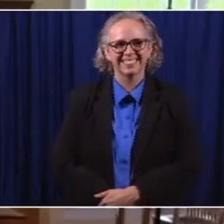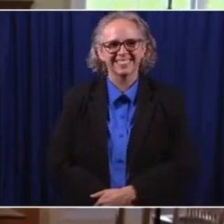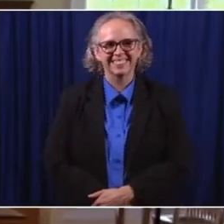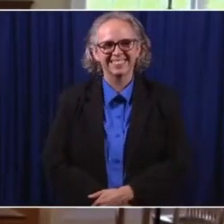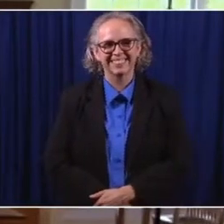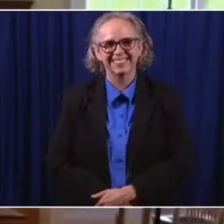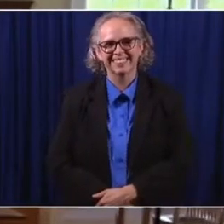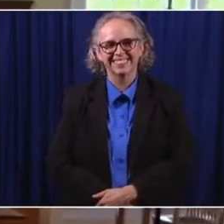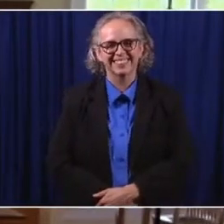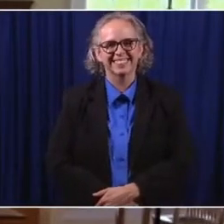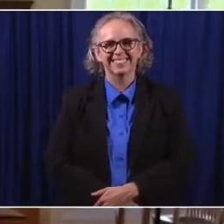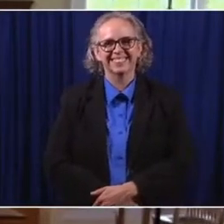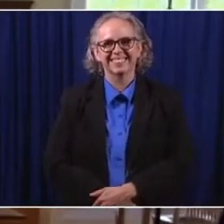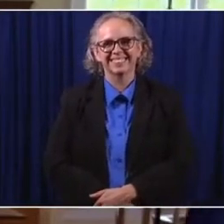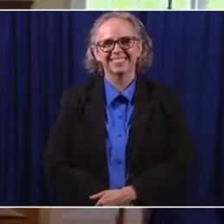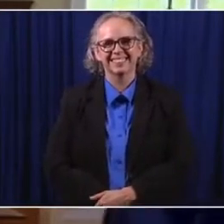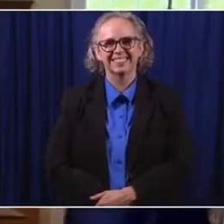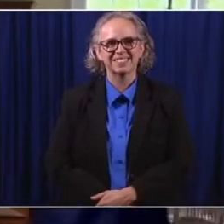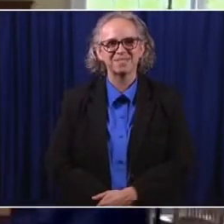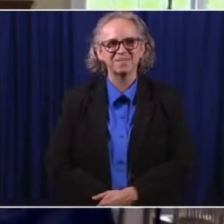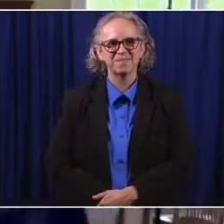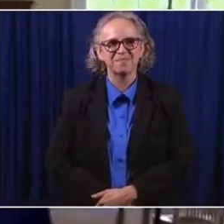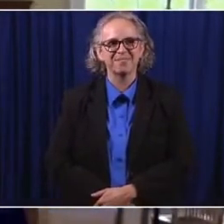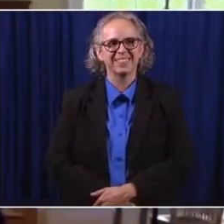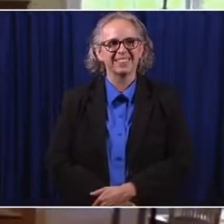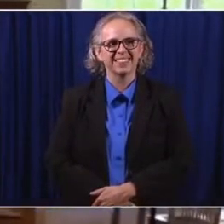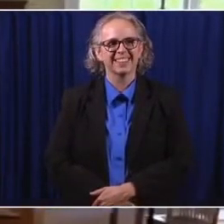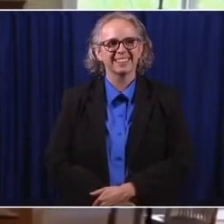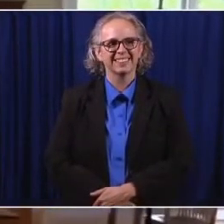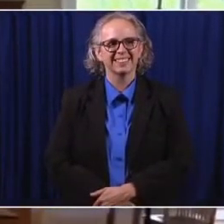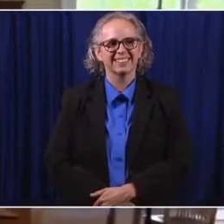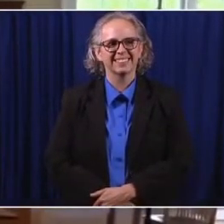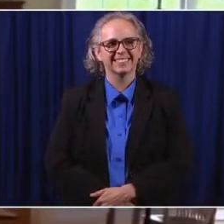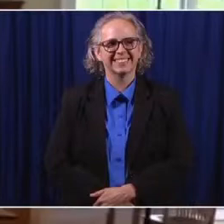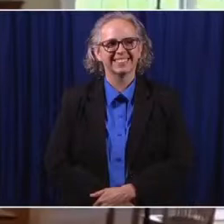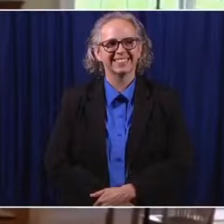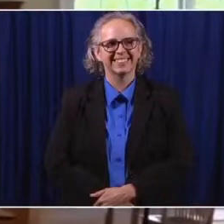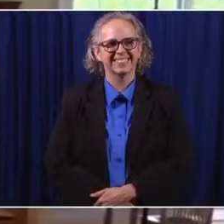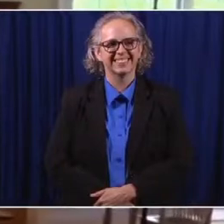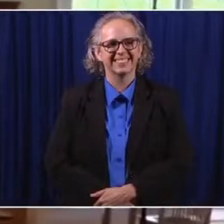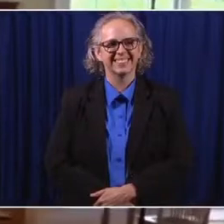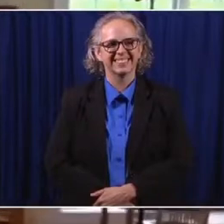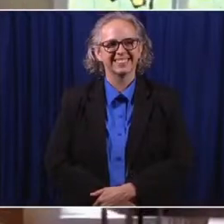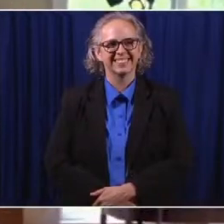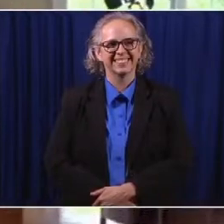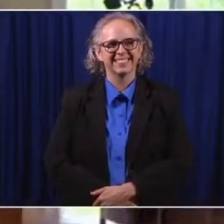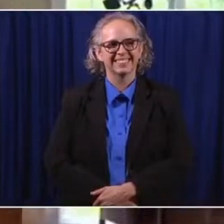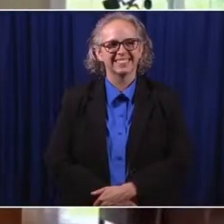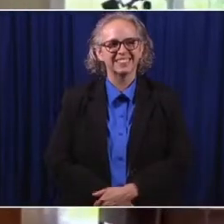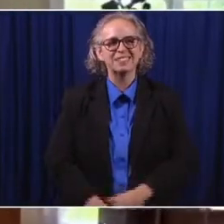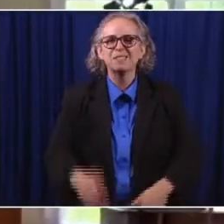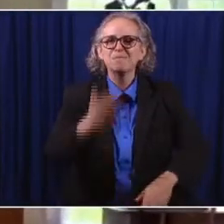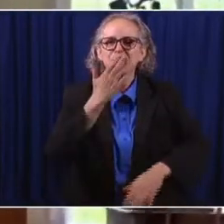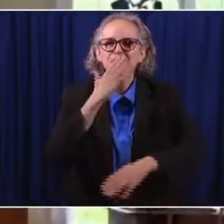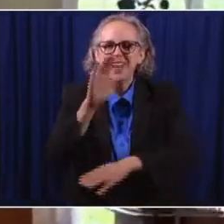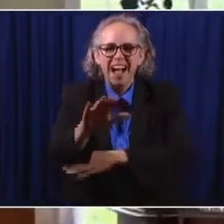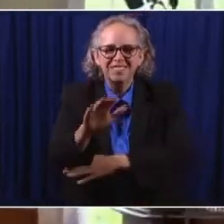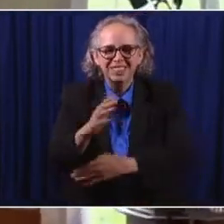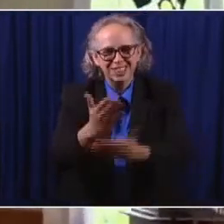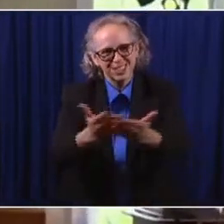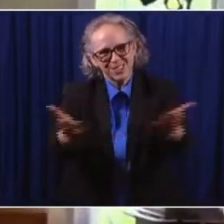All right, looks like Governor DeWine is all set. I'm walking up to the podium right now at his home in Good Cedarville. afternoon, everybody.